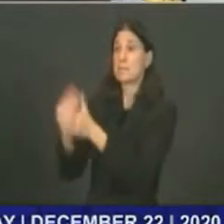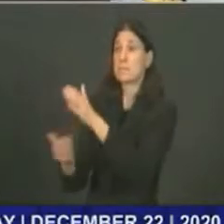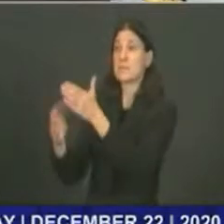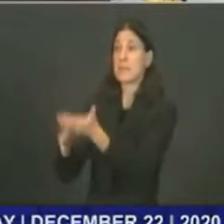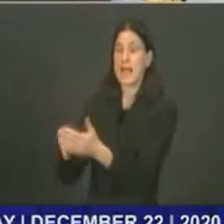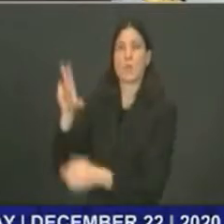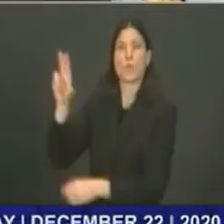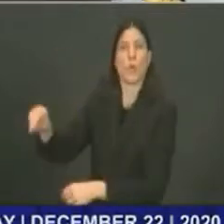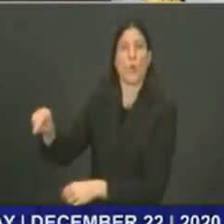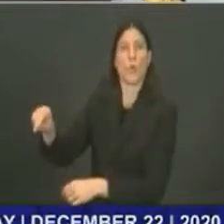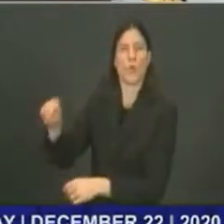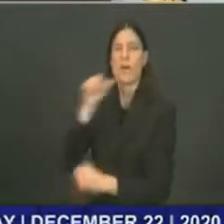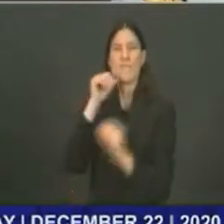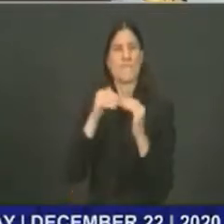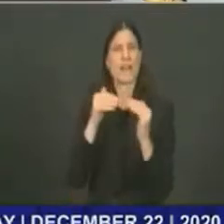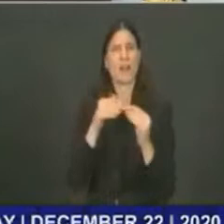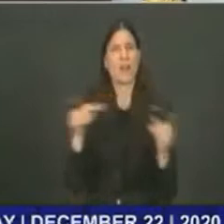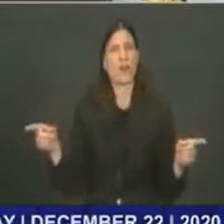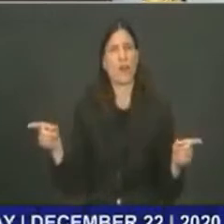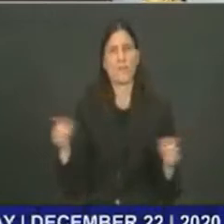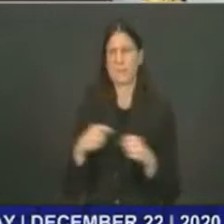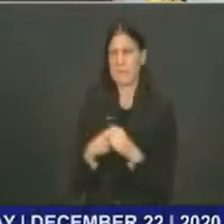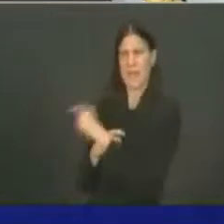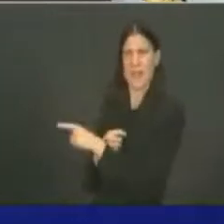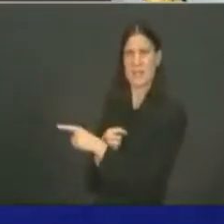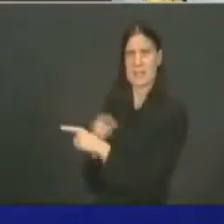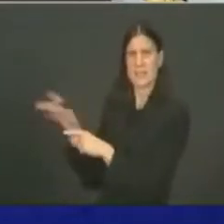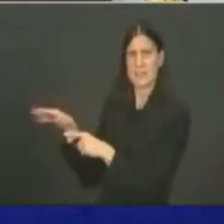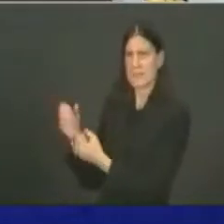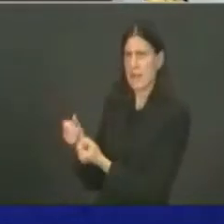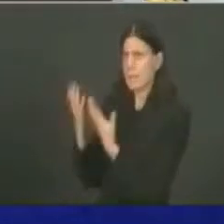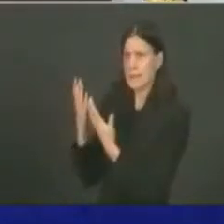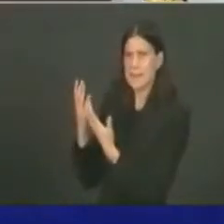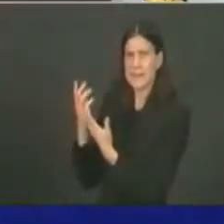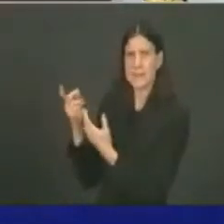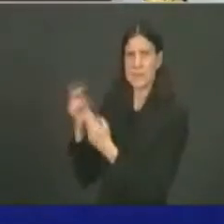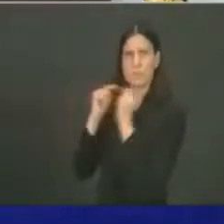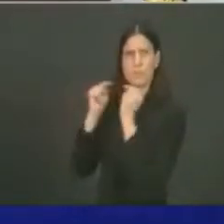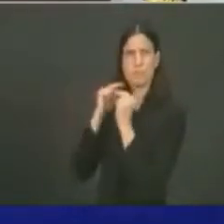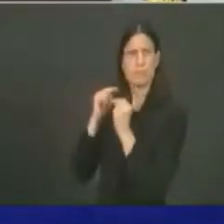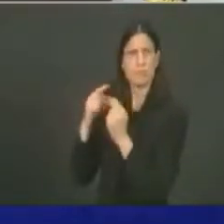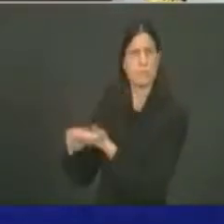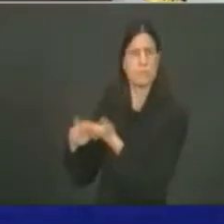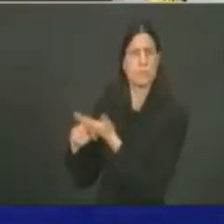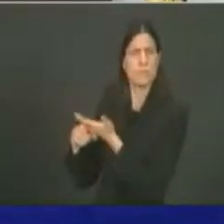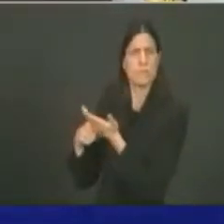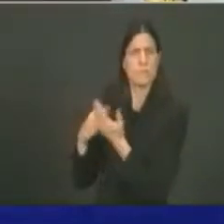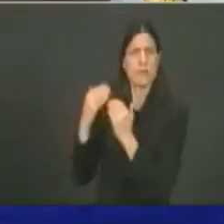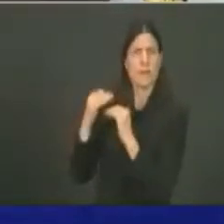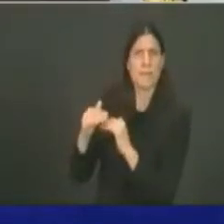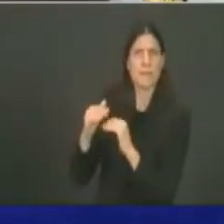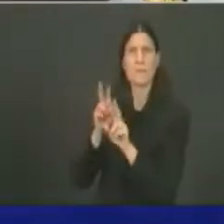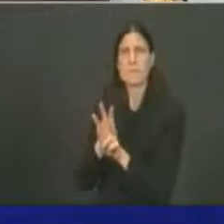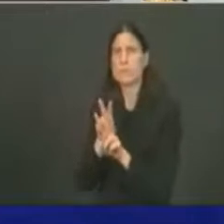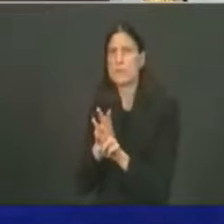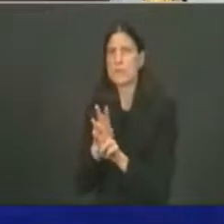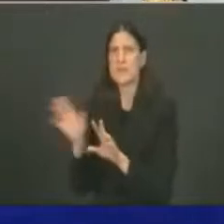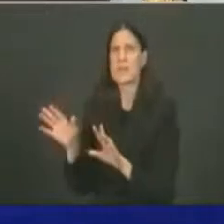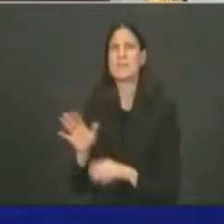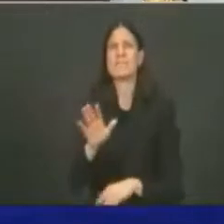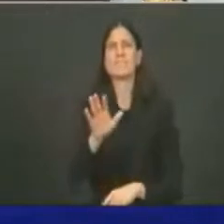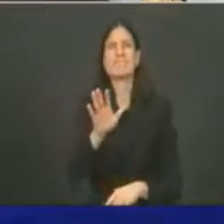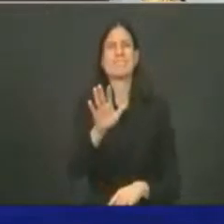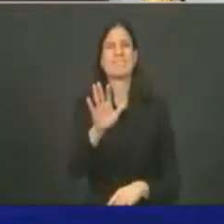field hospitals? Yeah, I need to get you the exact number, John, of the number of people in the field hospitals. The hospitalizations are